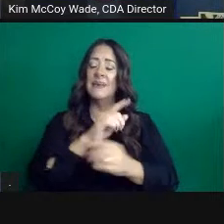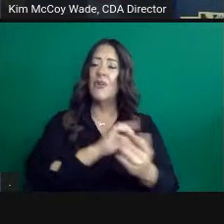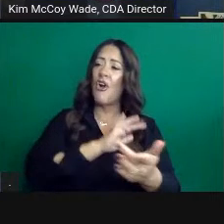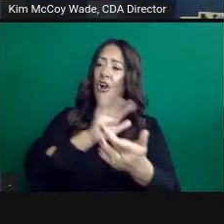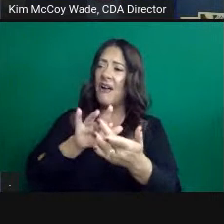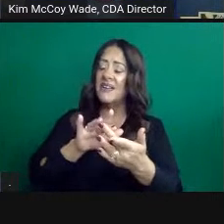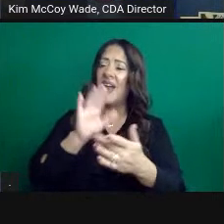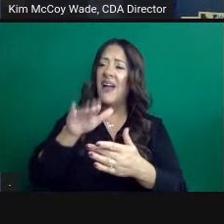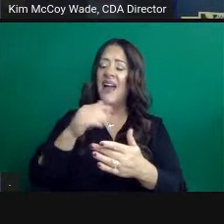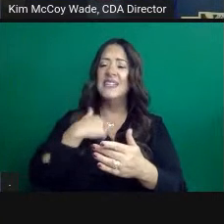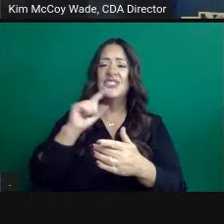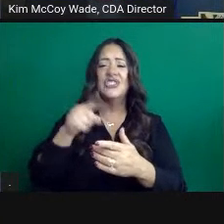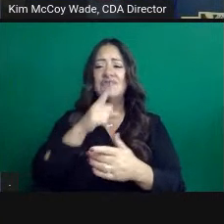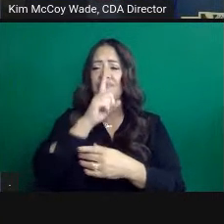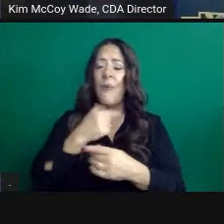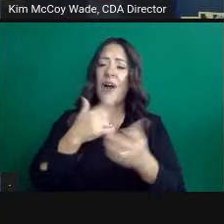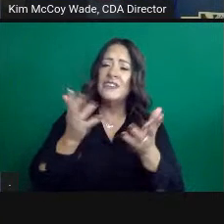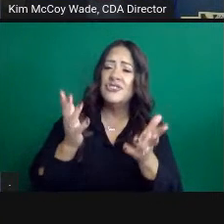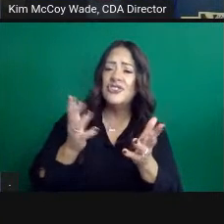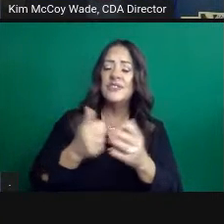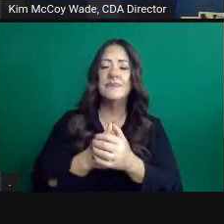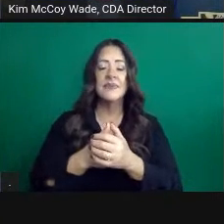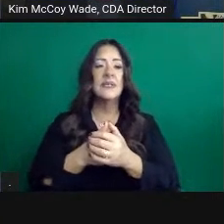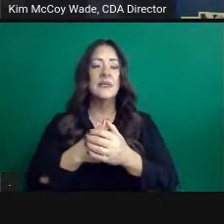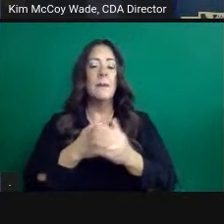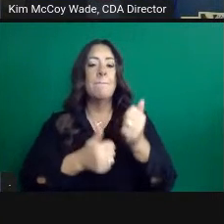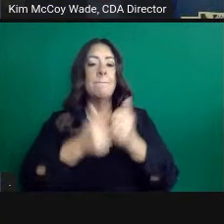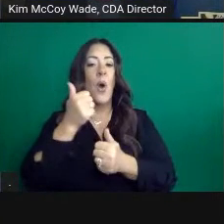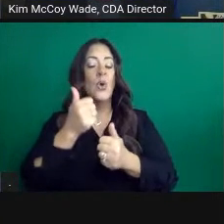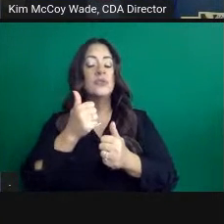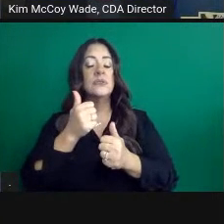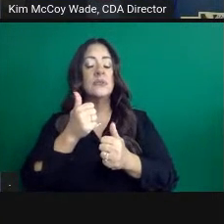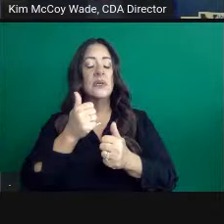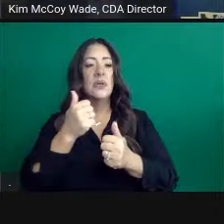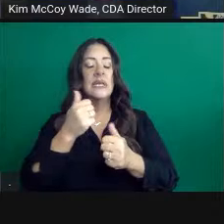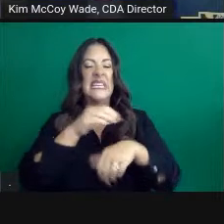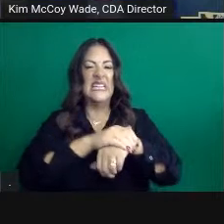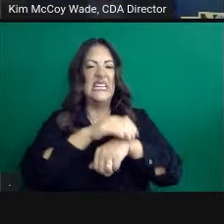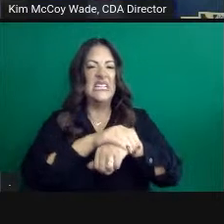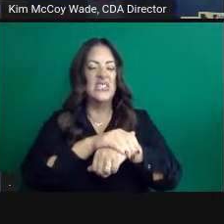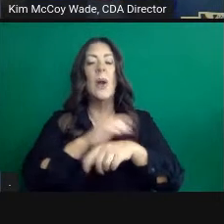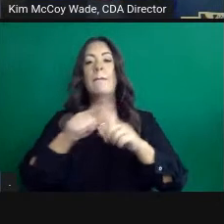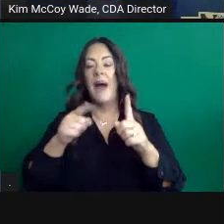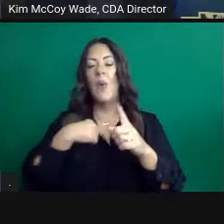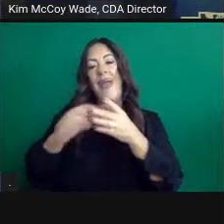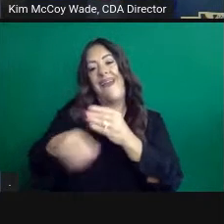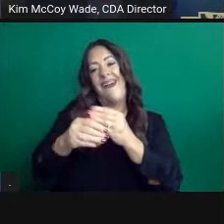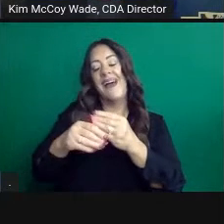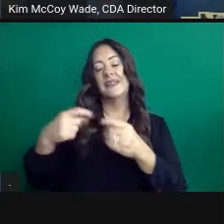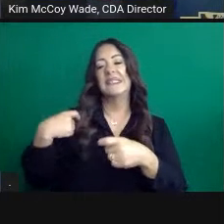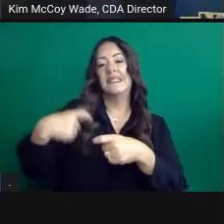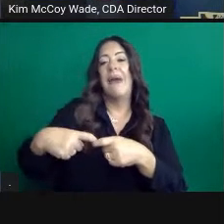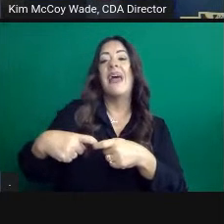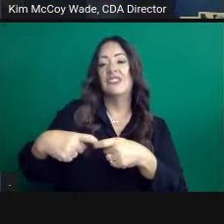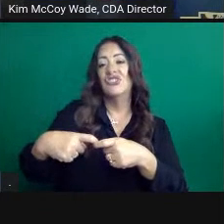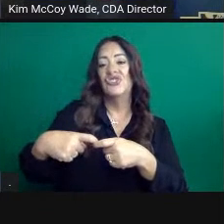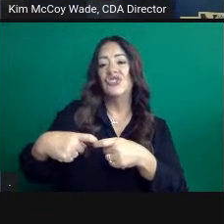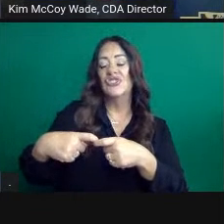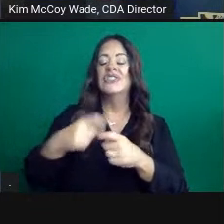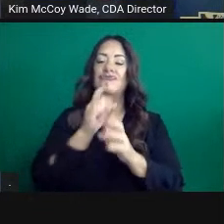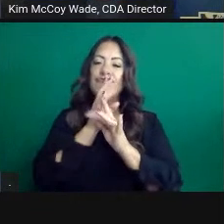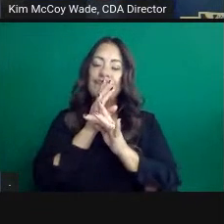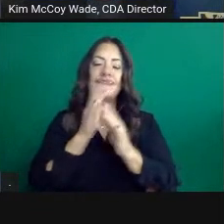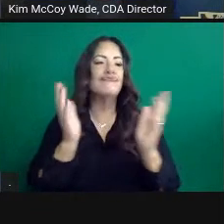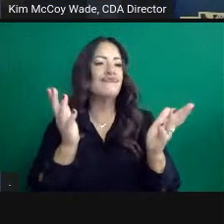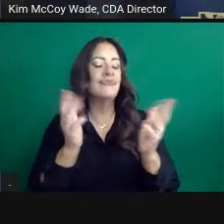call 24/7 in English, and increasingly more Spanish hours are being added, Spanish language hours, so that we can reach out and chat